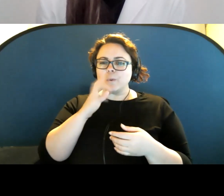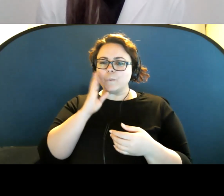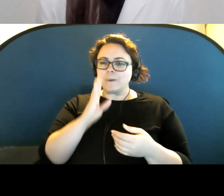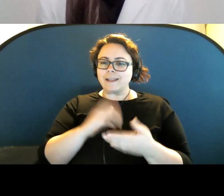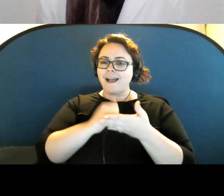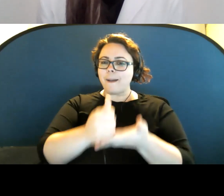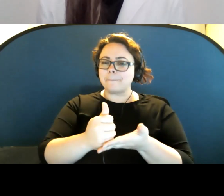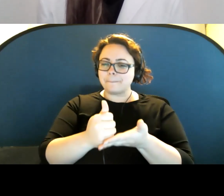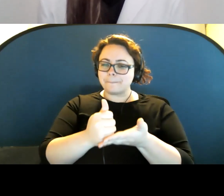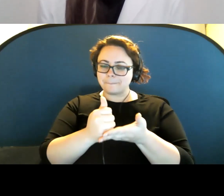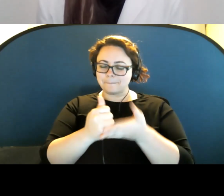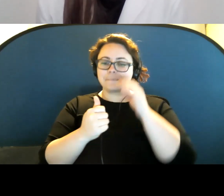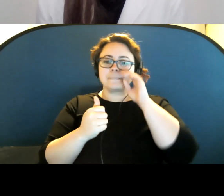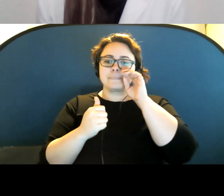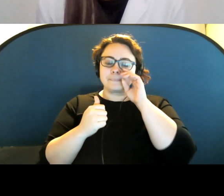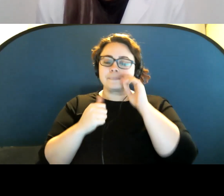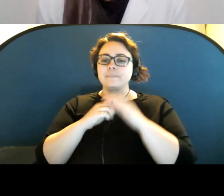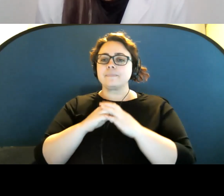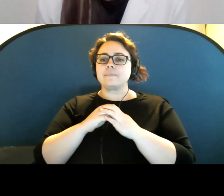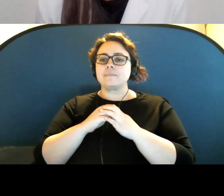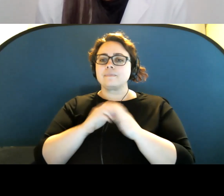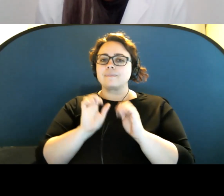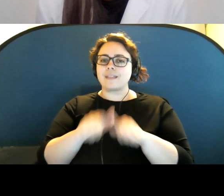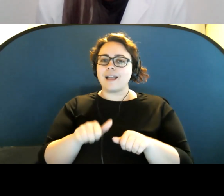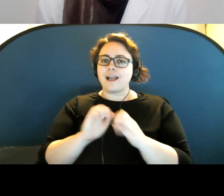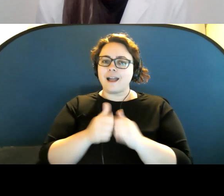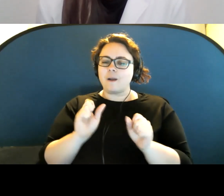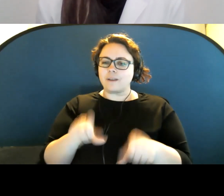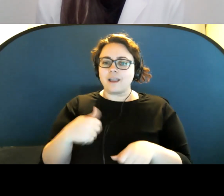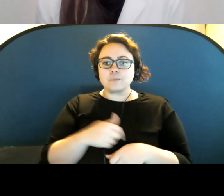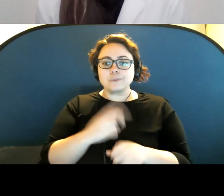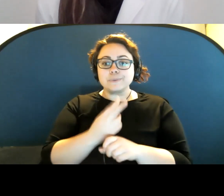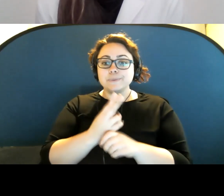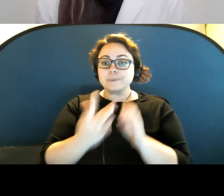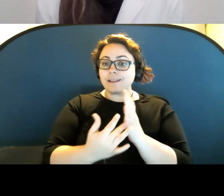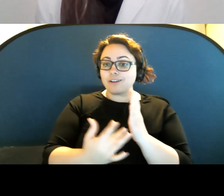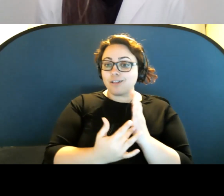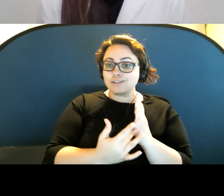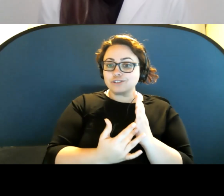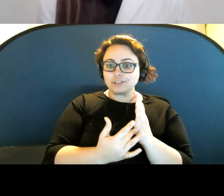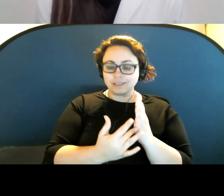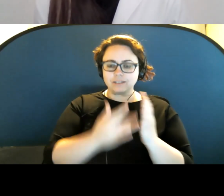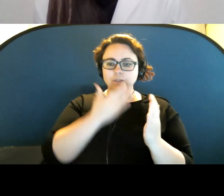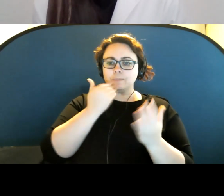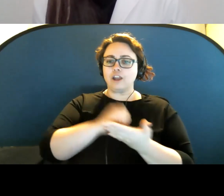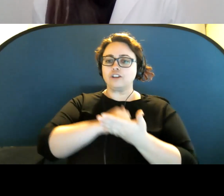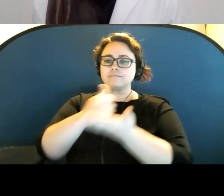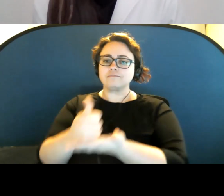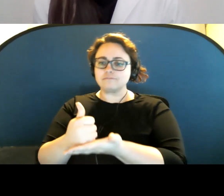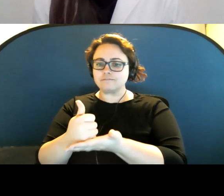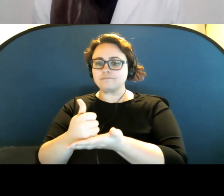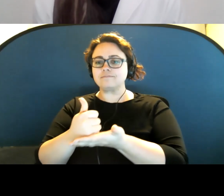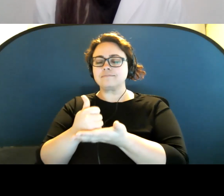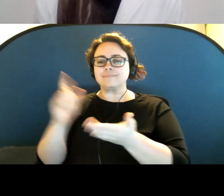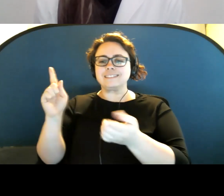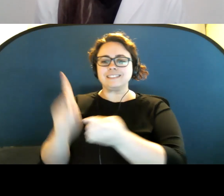for our elders. How can we better use technology to assist and decrease the social